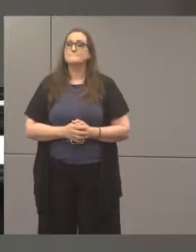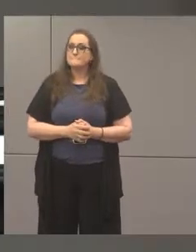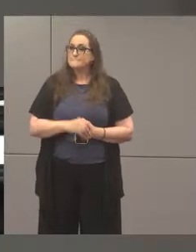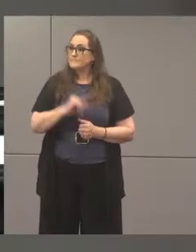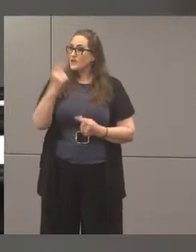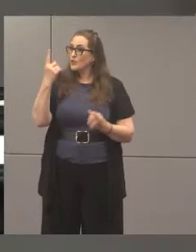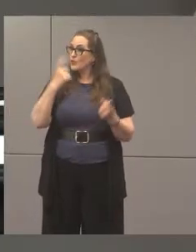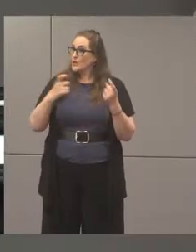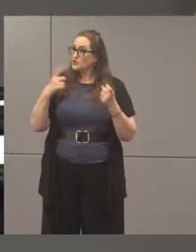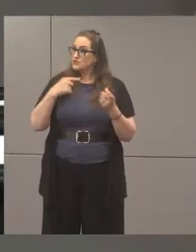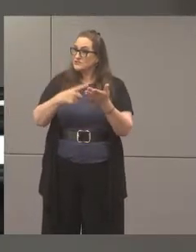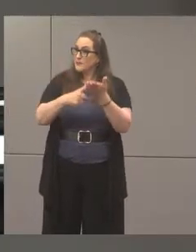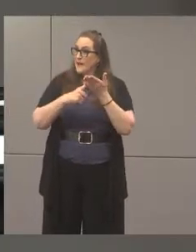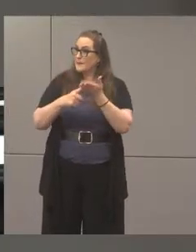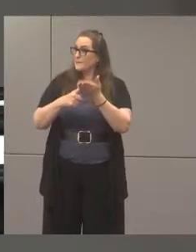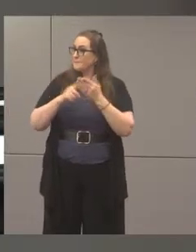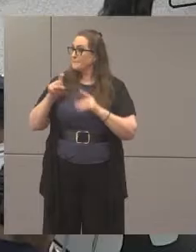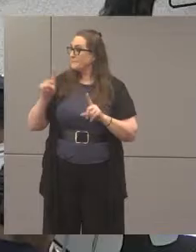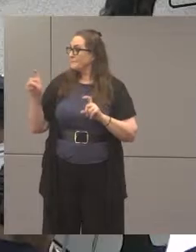any questions or debate?